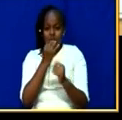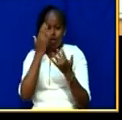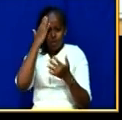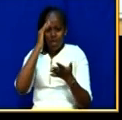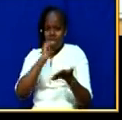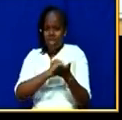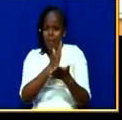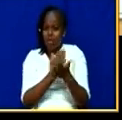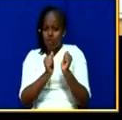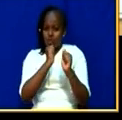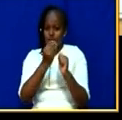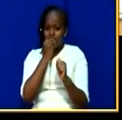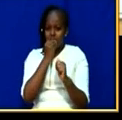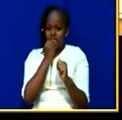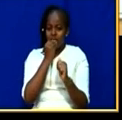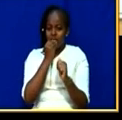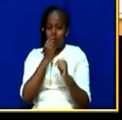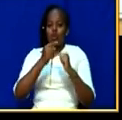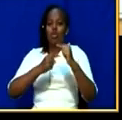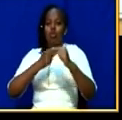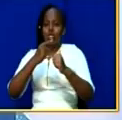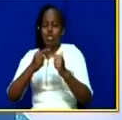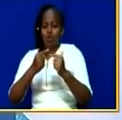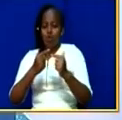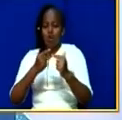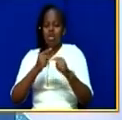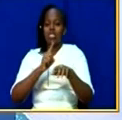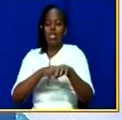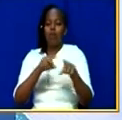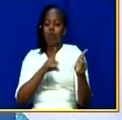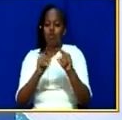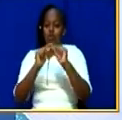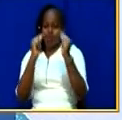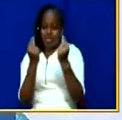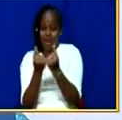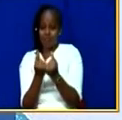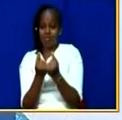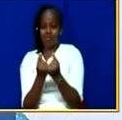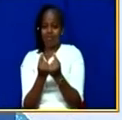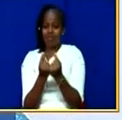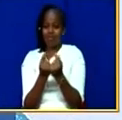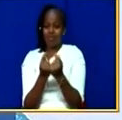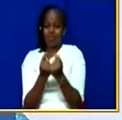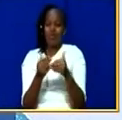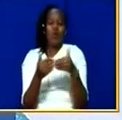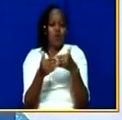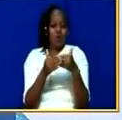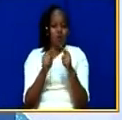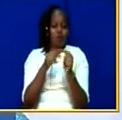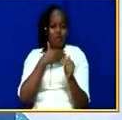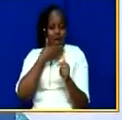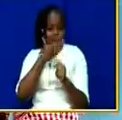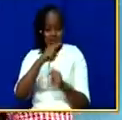part is when you get to the categories now. So I wasn't too You far. are, that's why quite Okay.